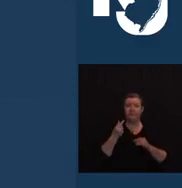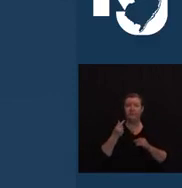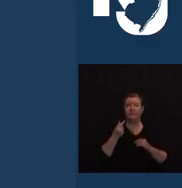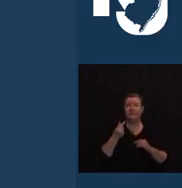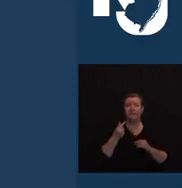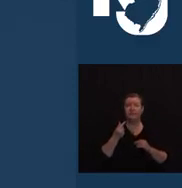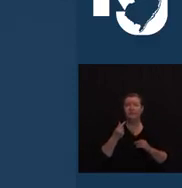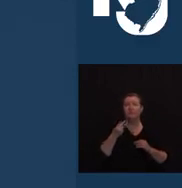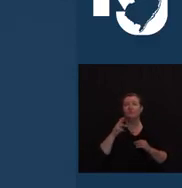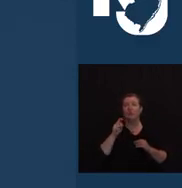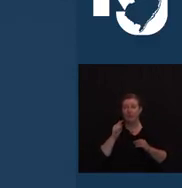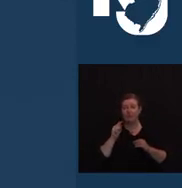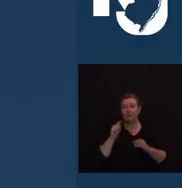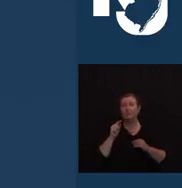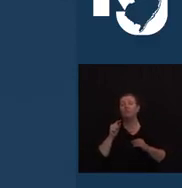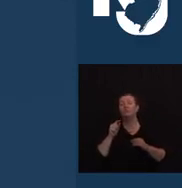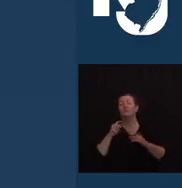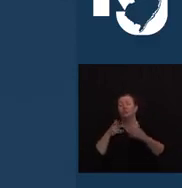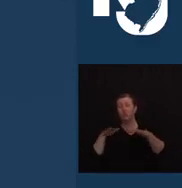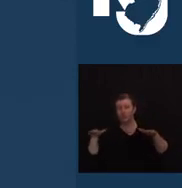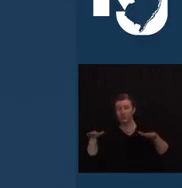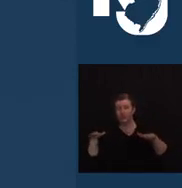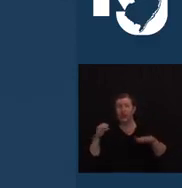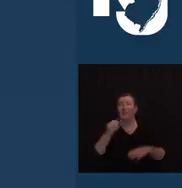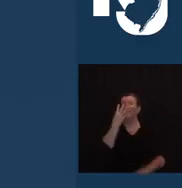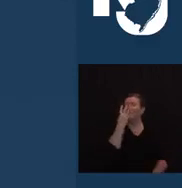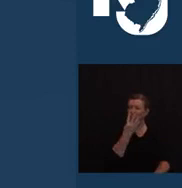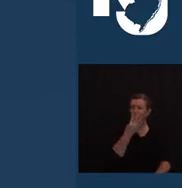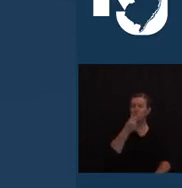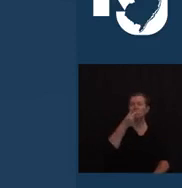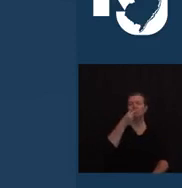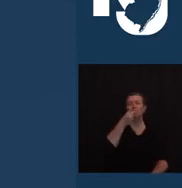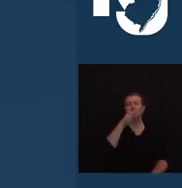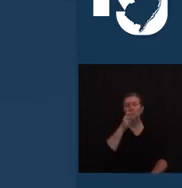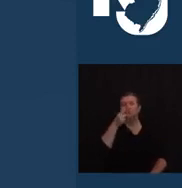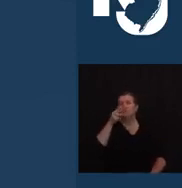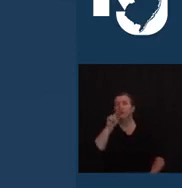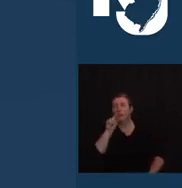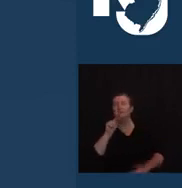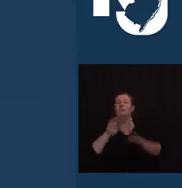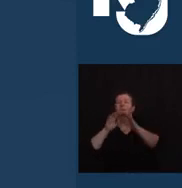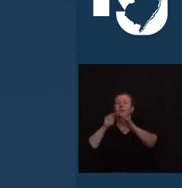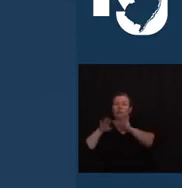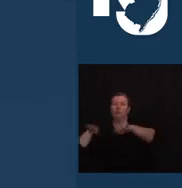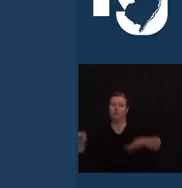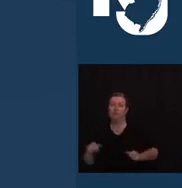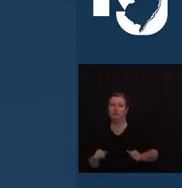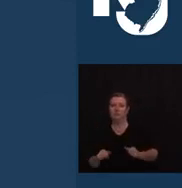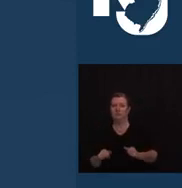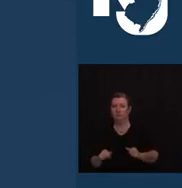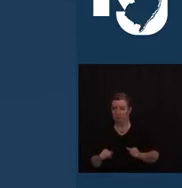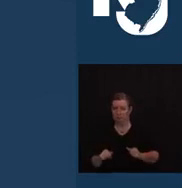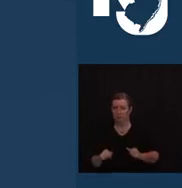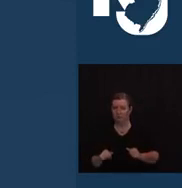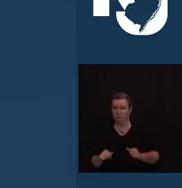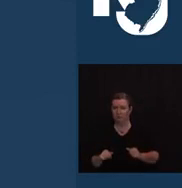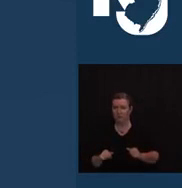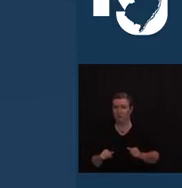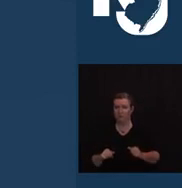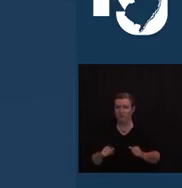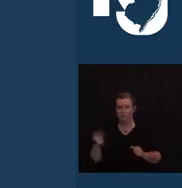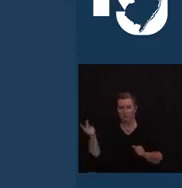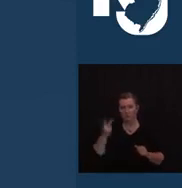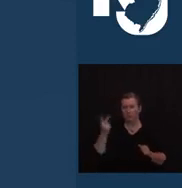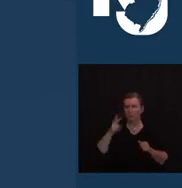great-great-grandchildren. We pray that God has blessed both Eloise and Brenda and welcomed them home, and may their spirits continue to live within